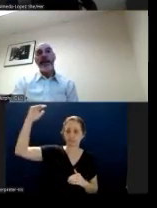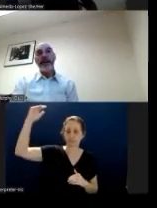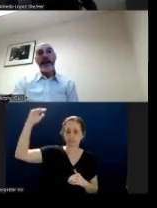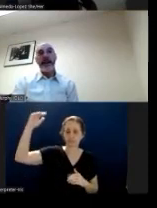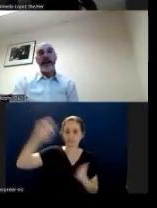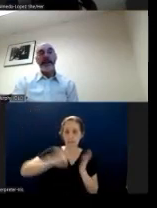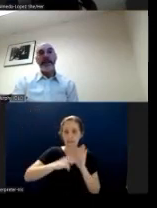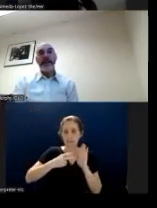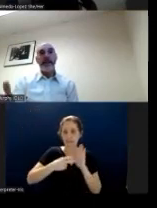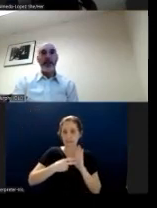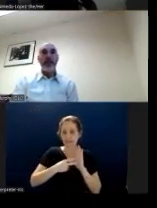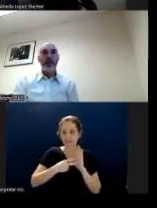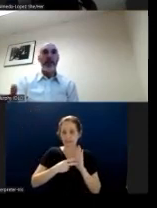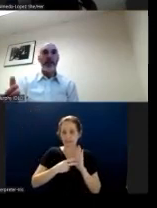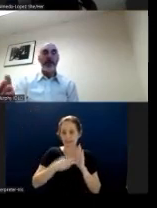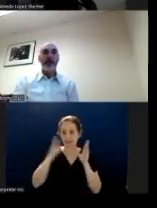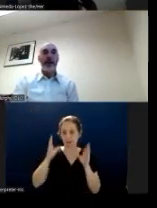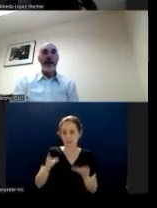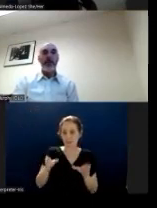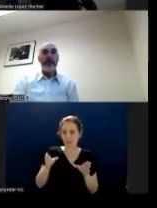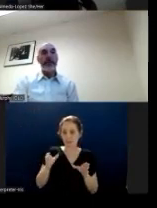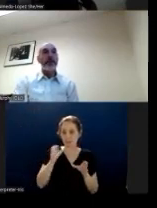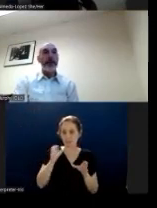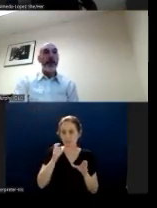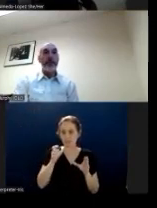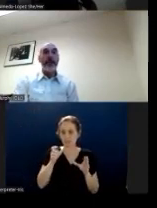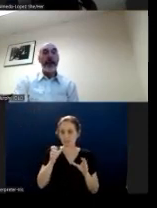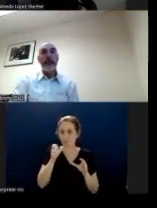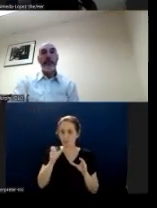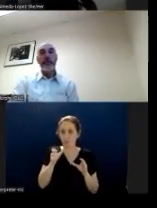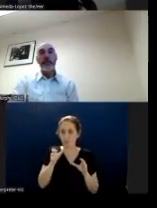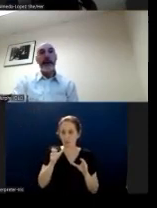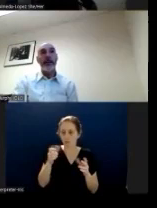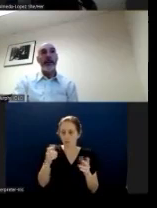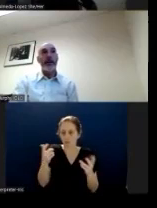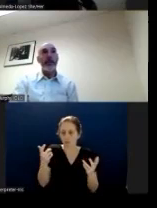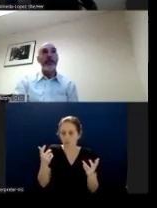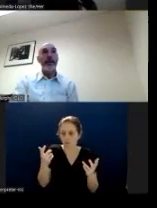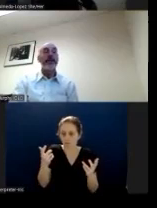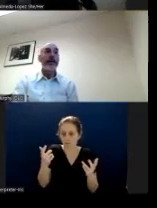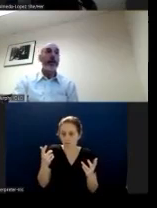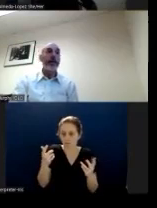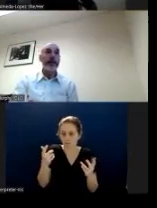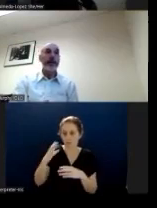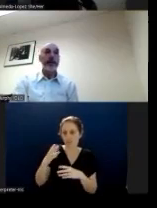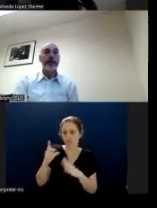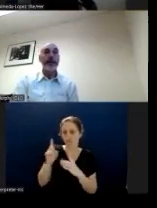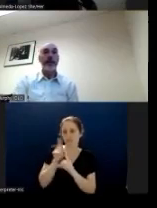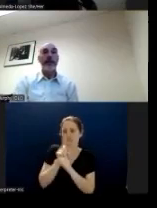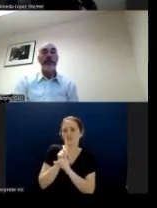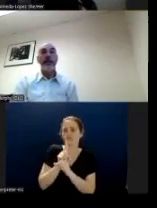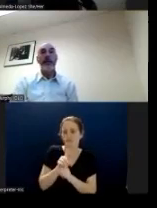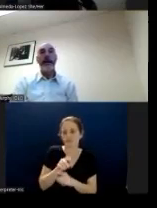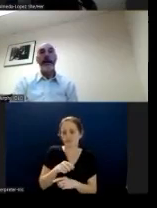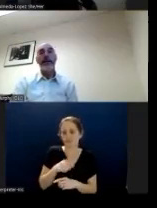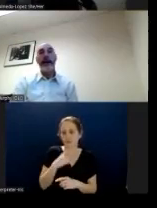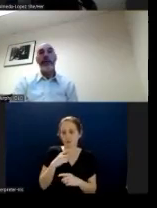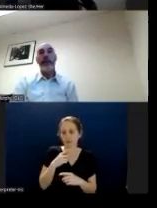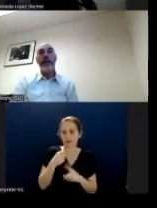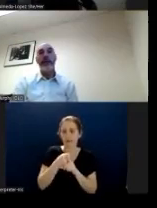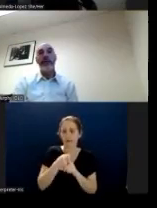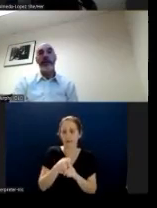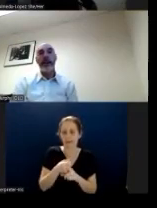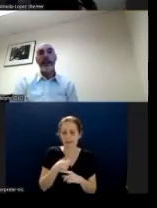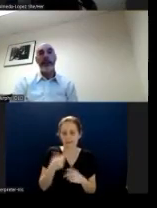that someone even with a cane, which would not detect something that's at